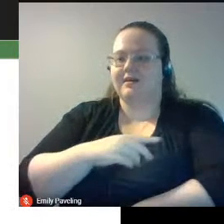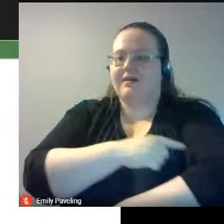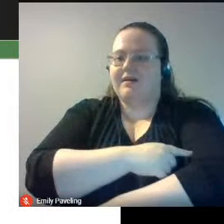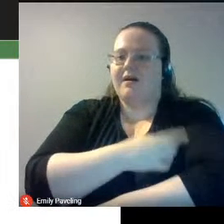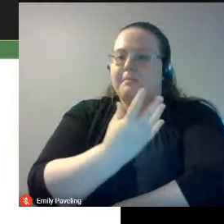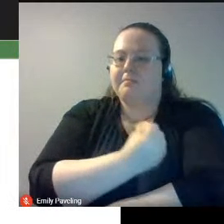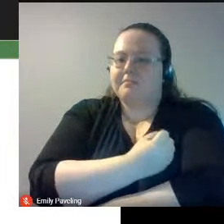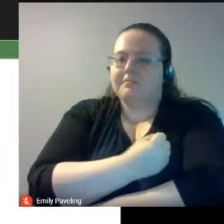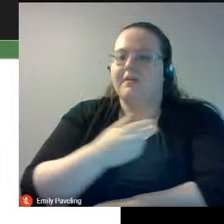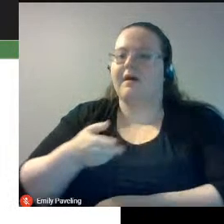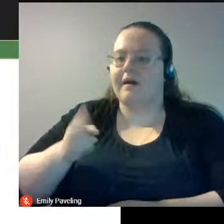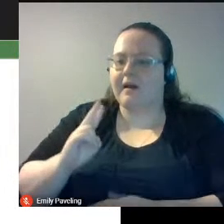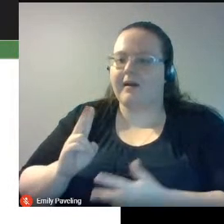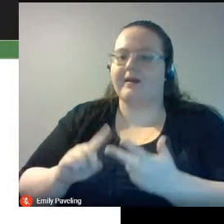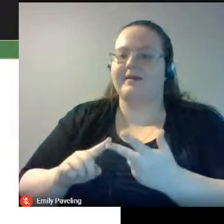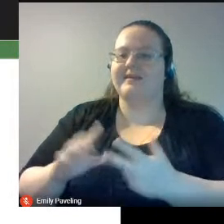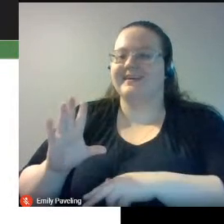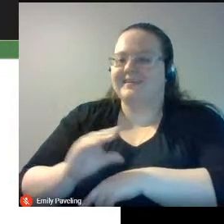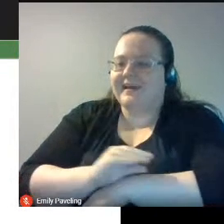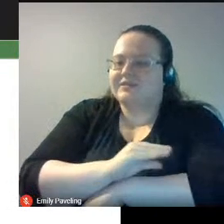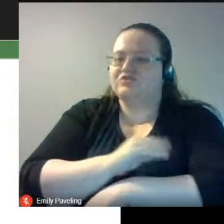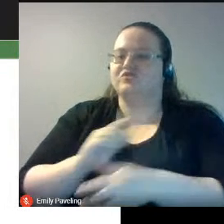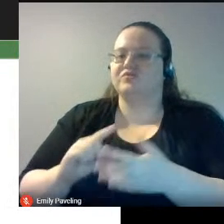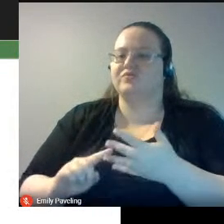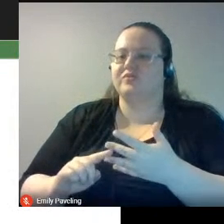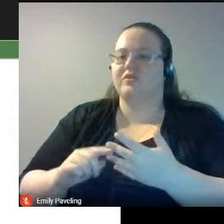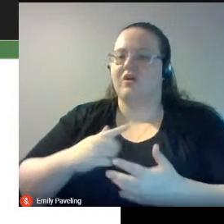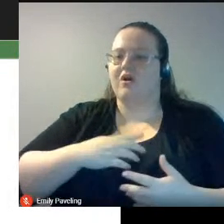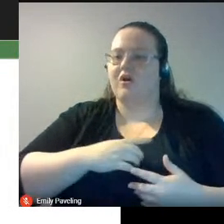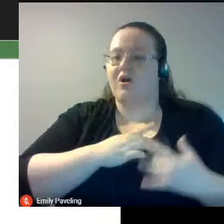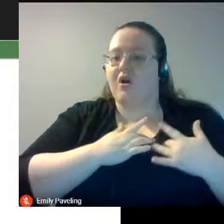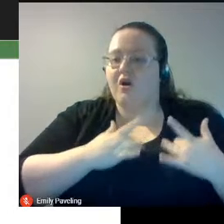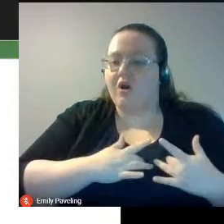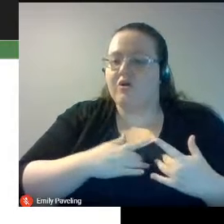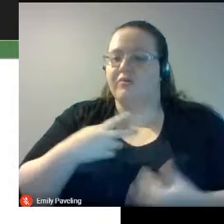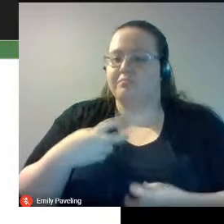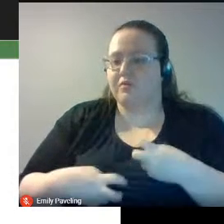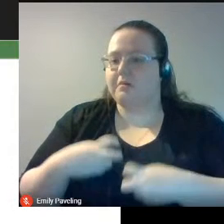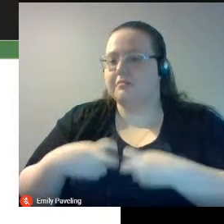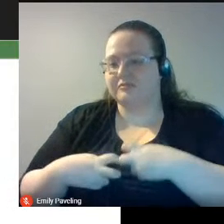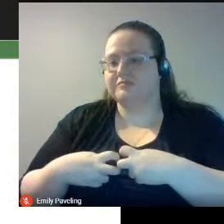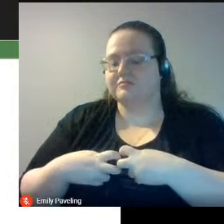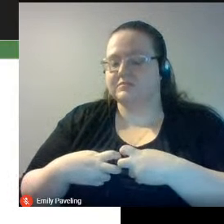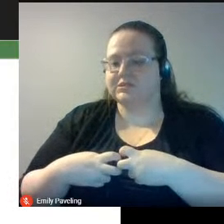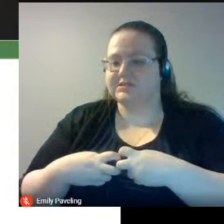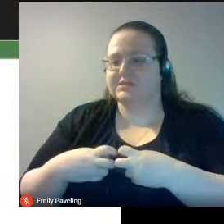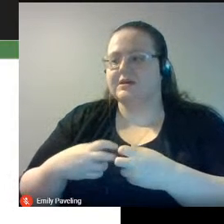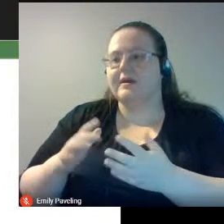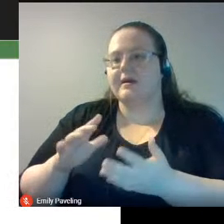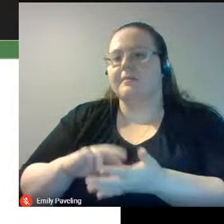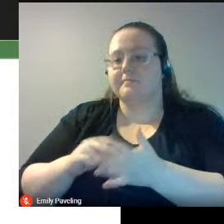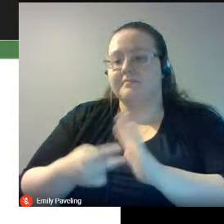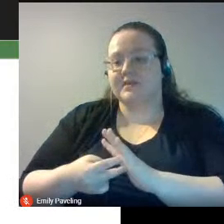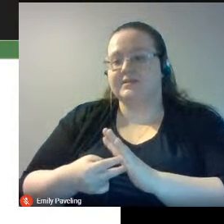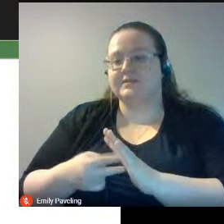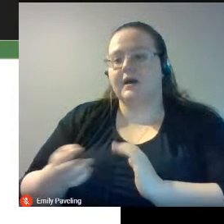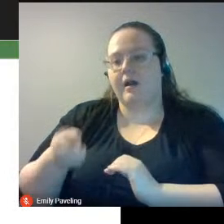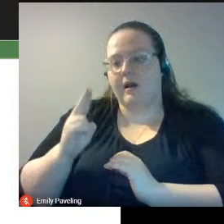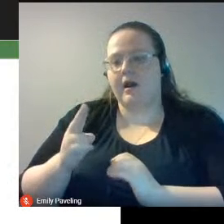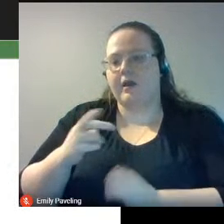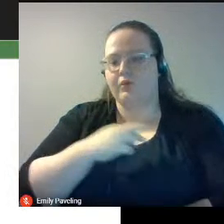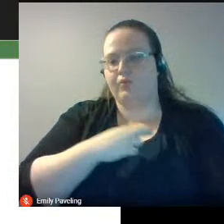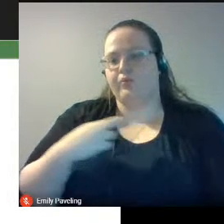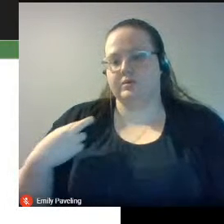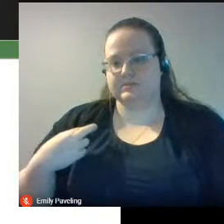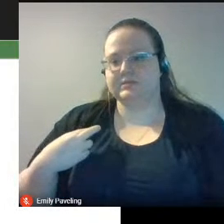cancer. If you or a family member are medically fragile, you will again need to weigh the benefits and risks. And here